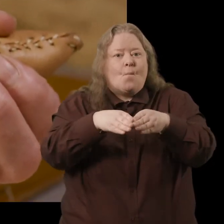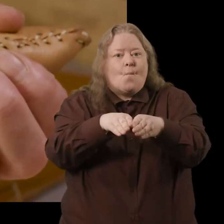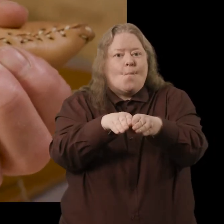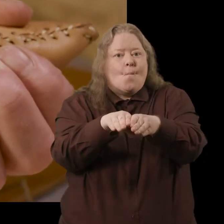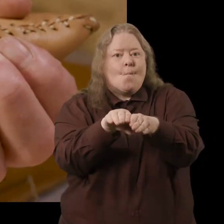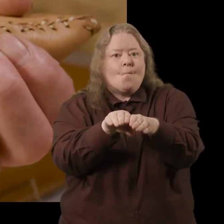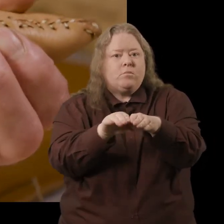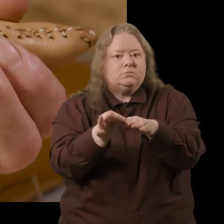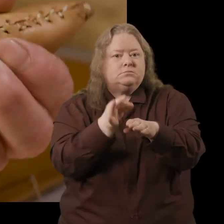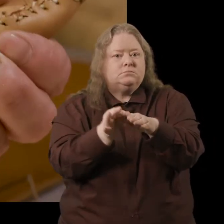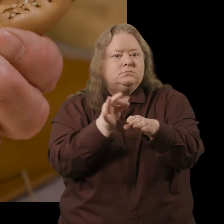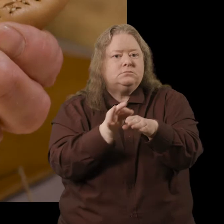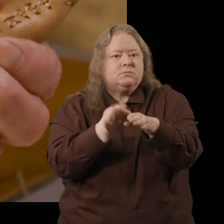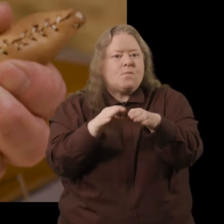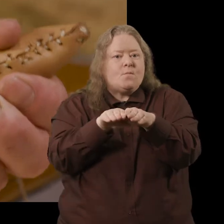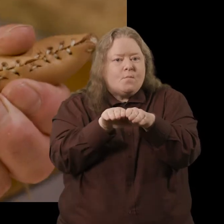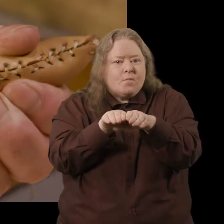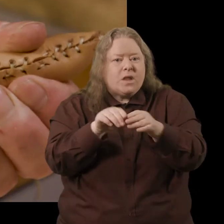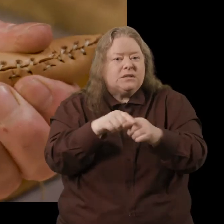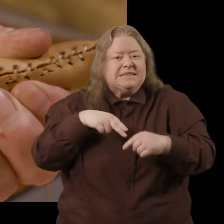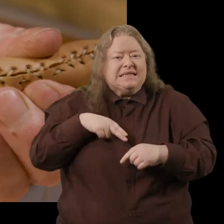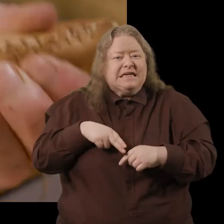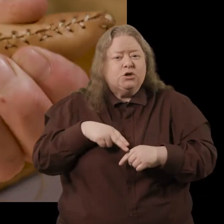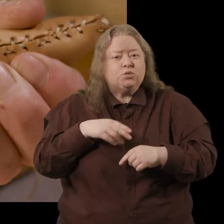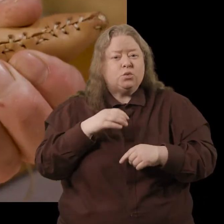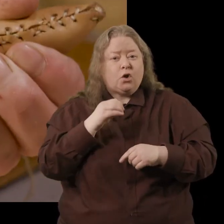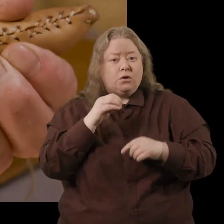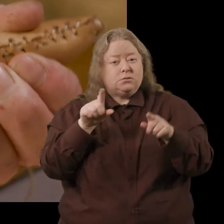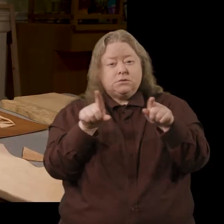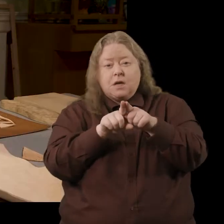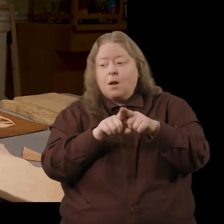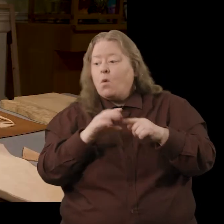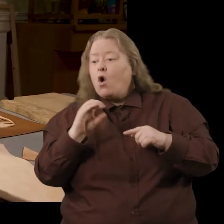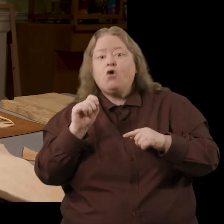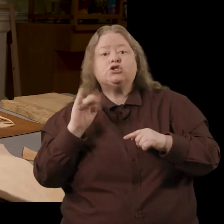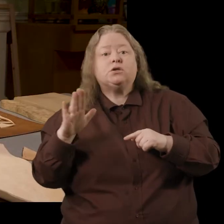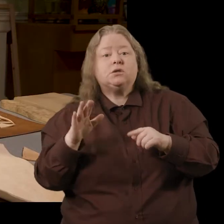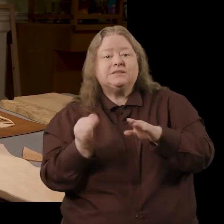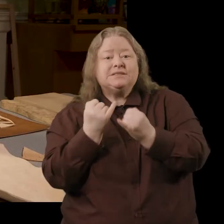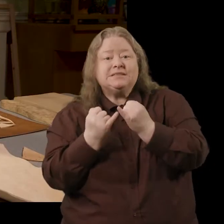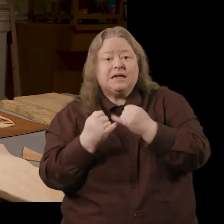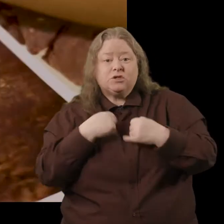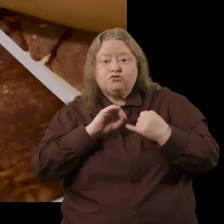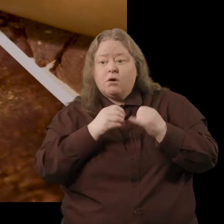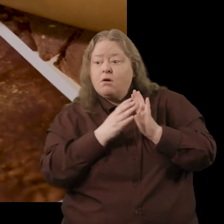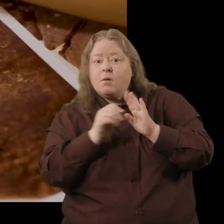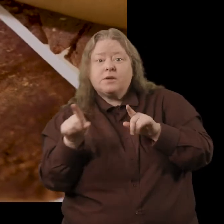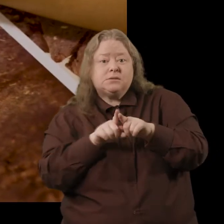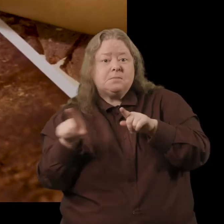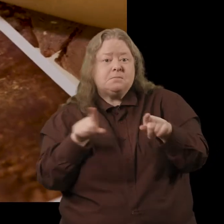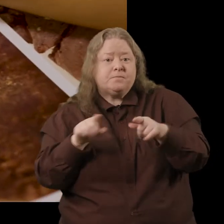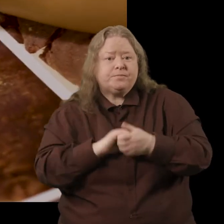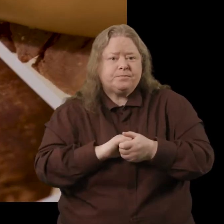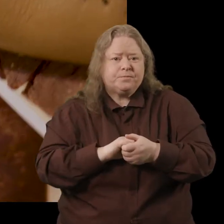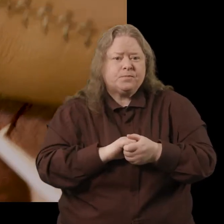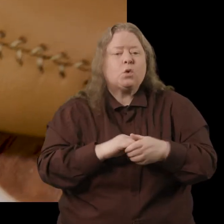edges together, and it's as near to the original detail as I can manage to get.